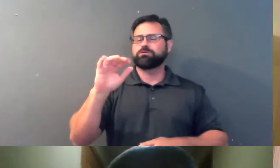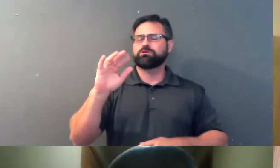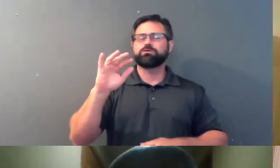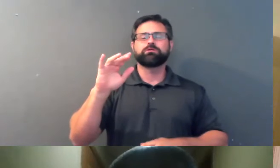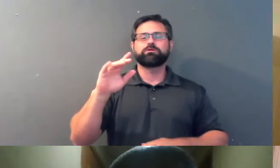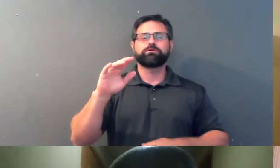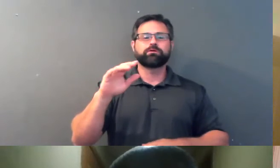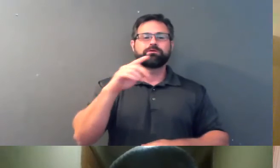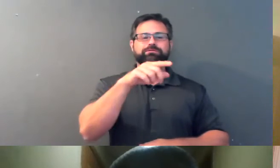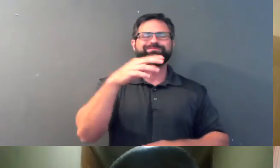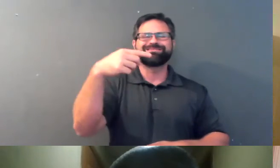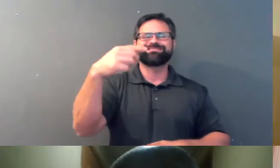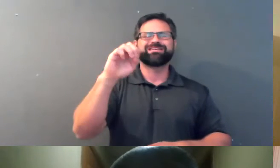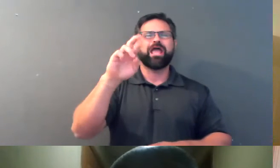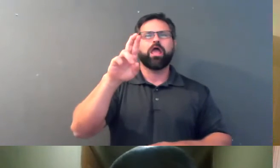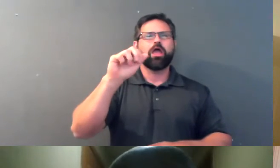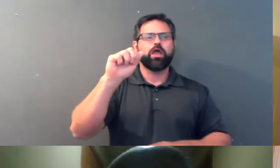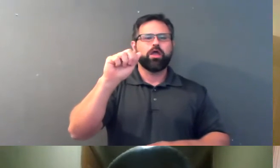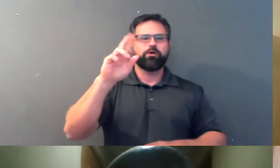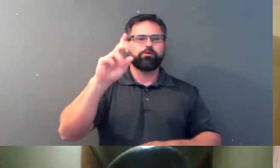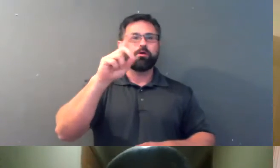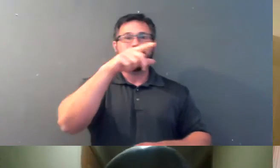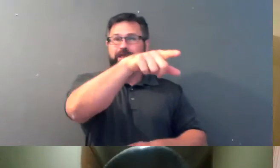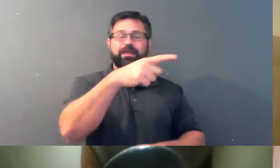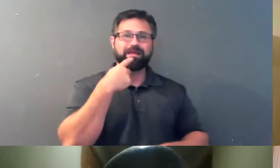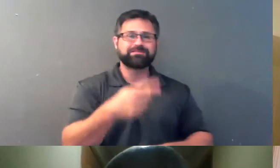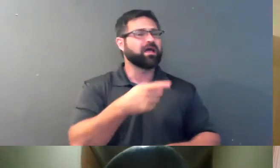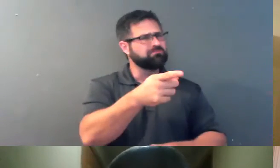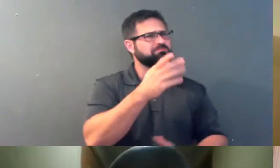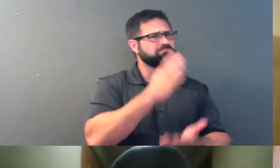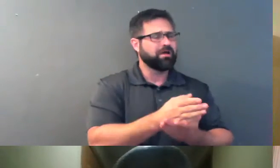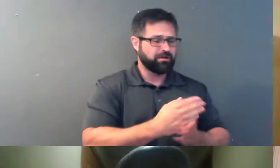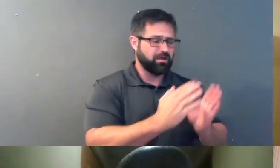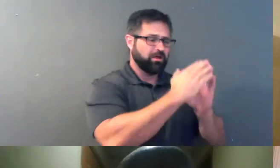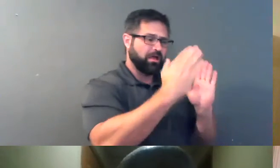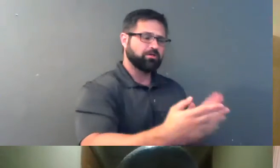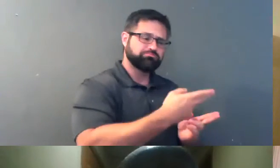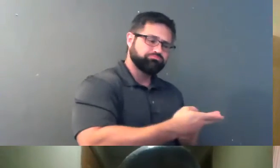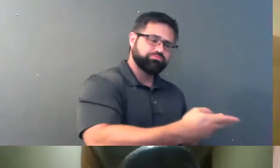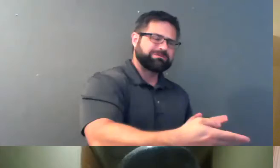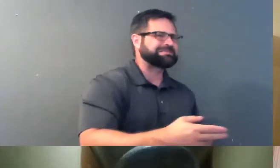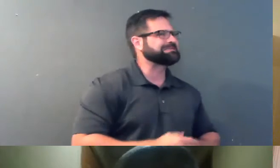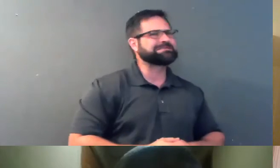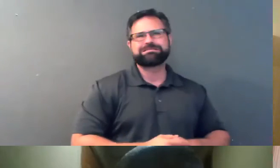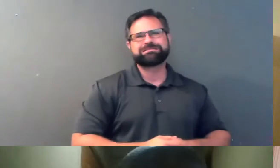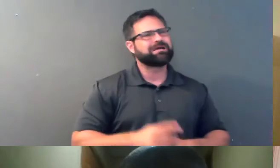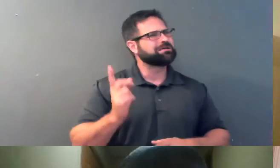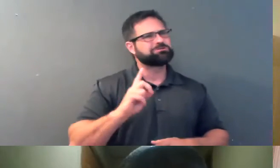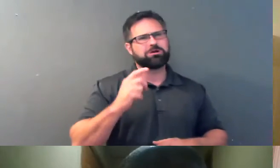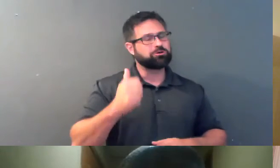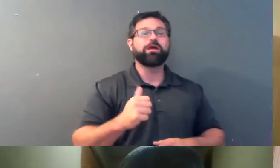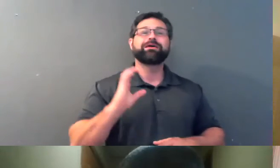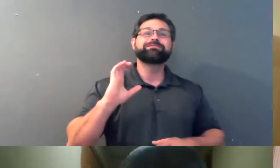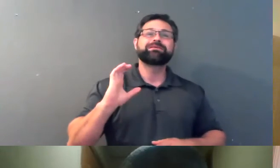deinstitutionalization. Of course, the stance of the CRPD, CRPD has a very high